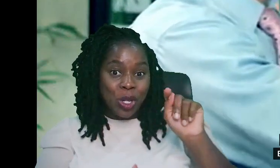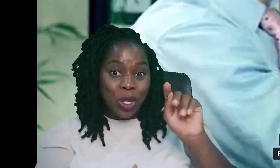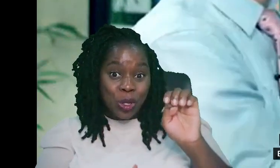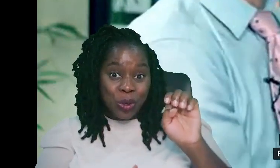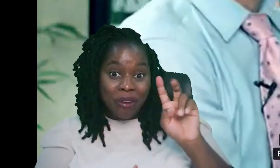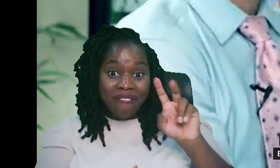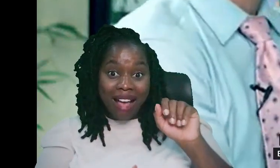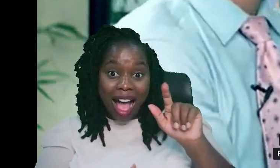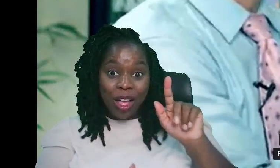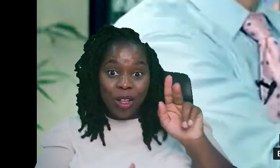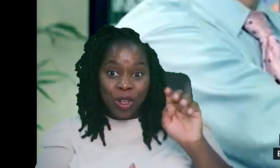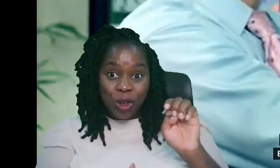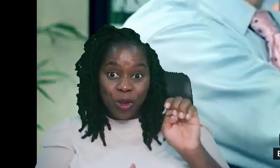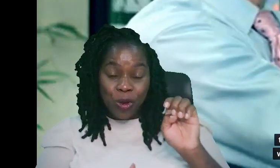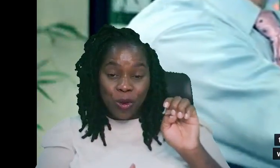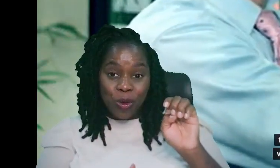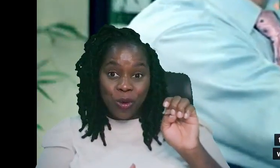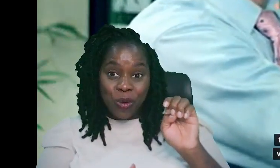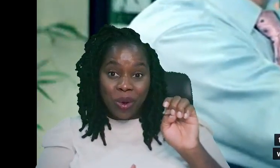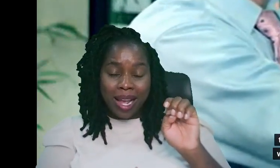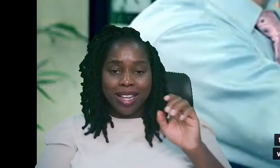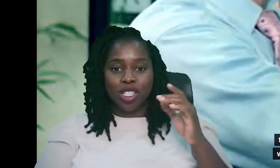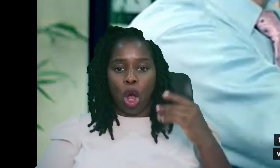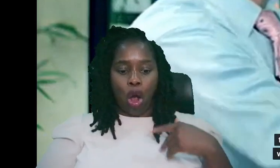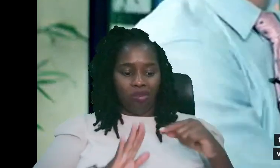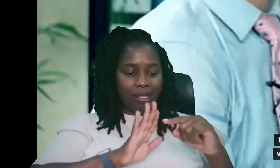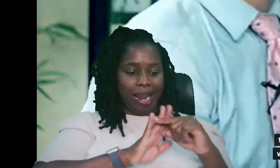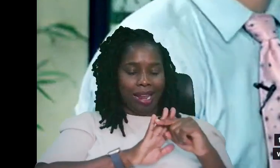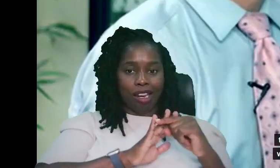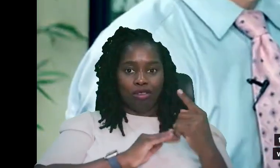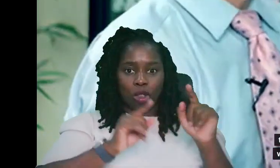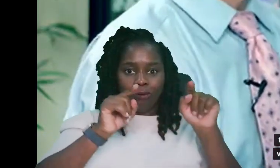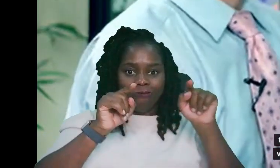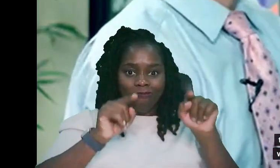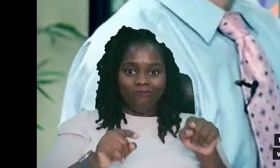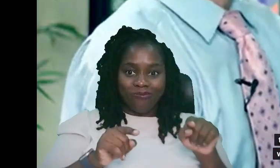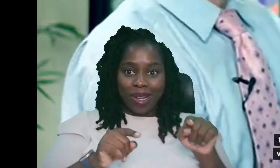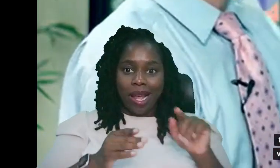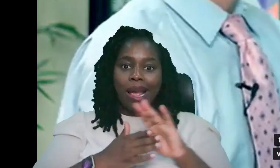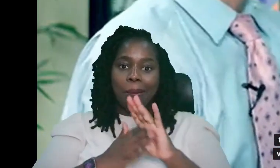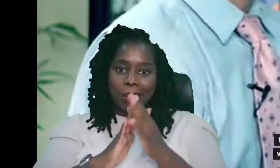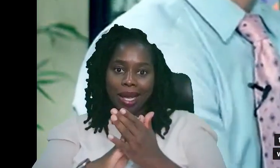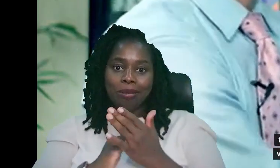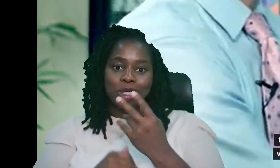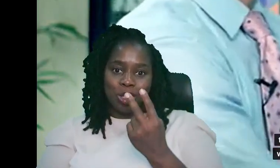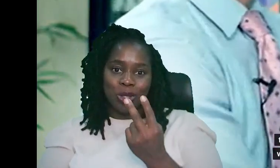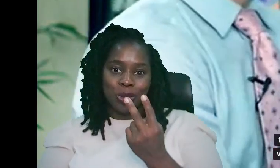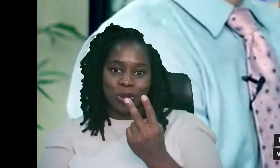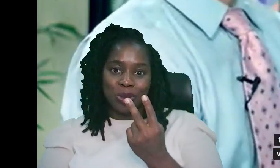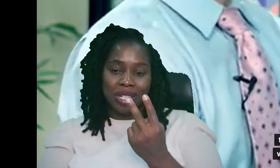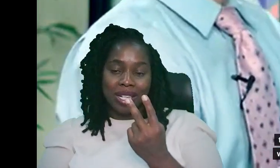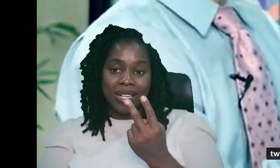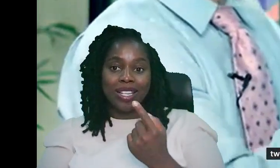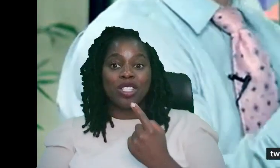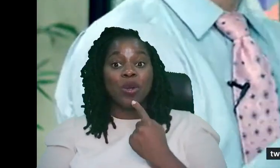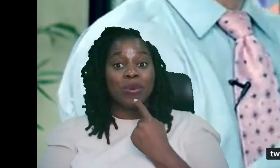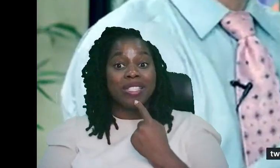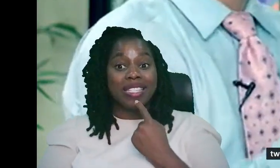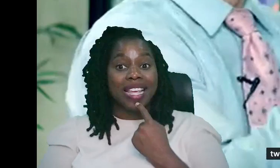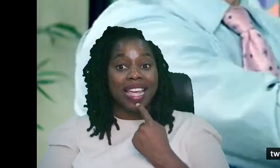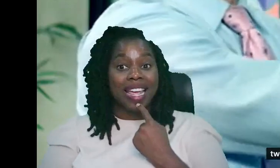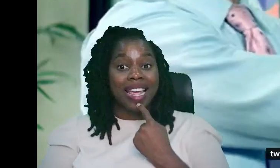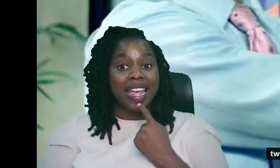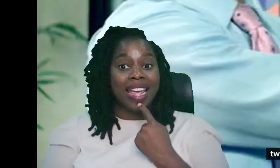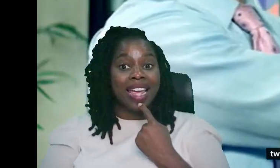we take the absolute value of that, we get 2. And basically what we're trying to say here is that from -2